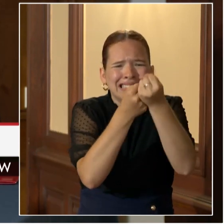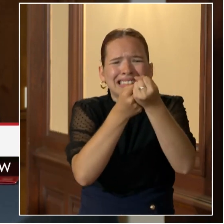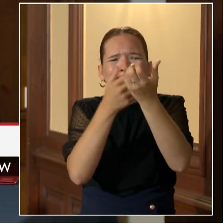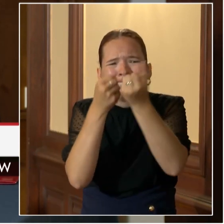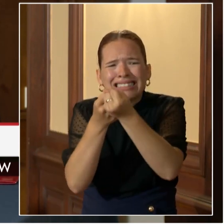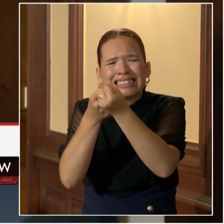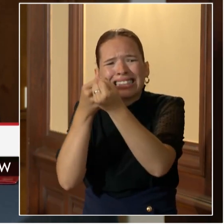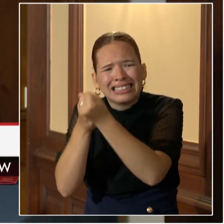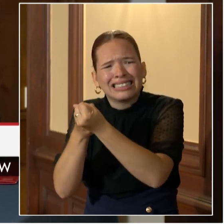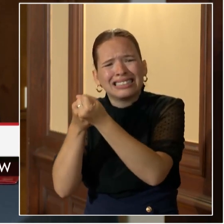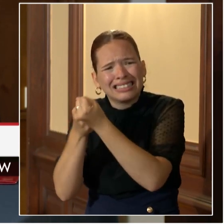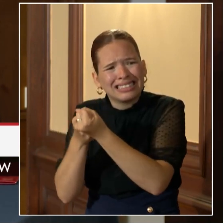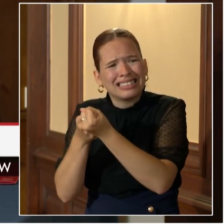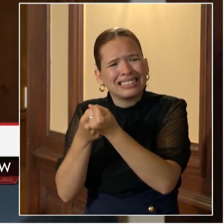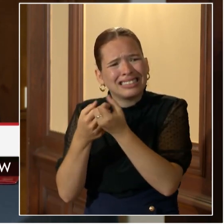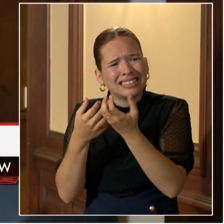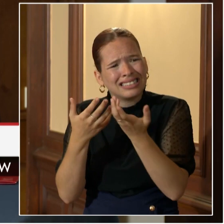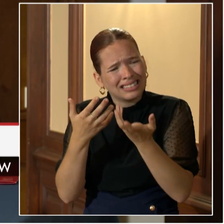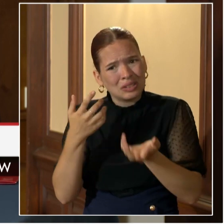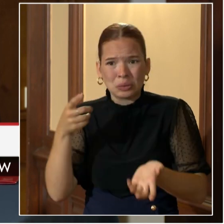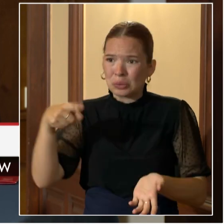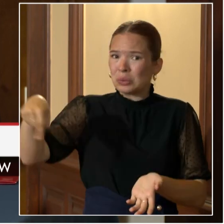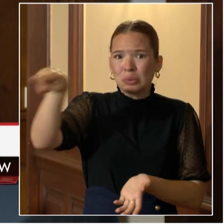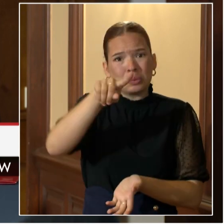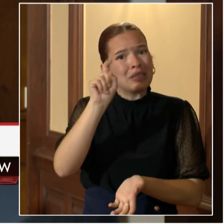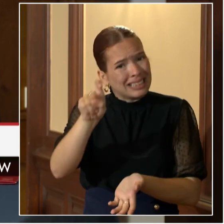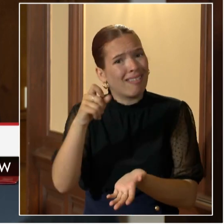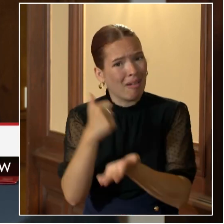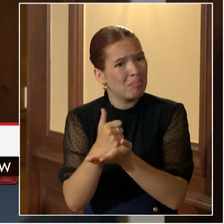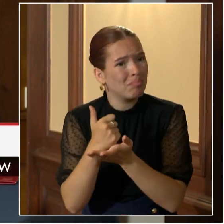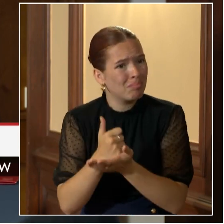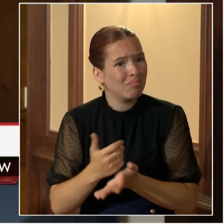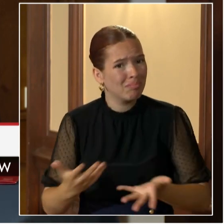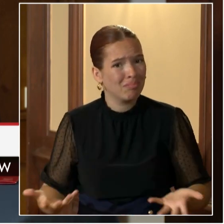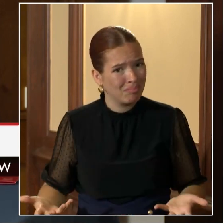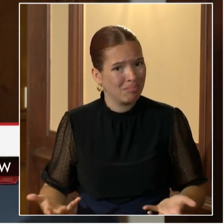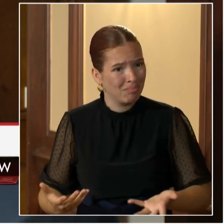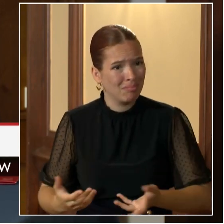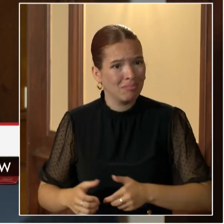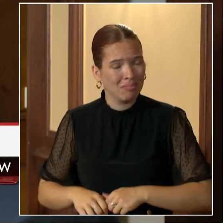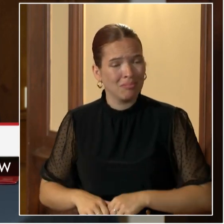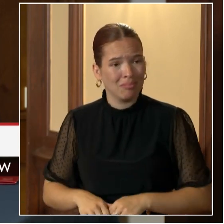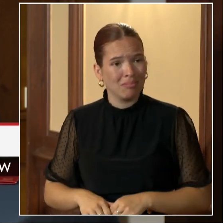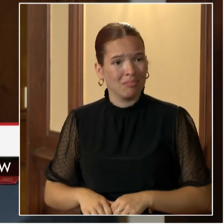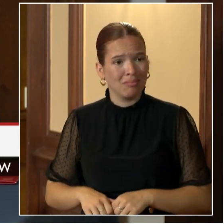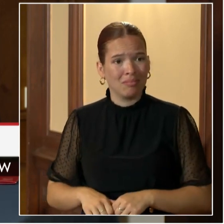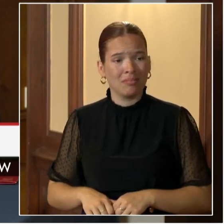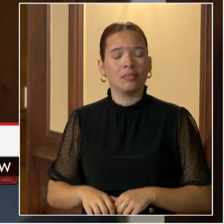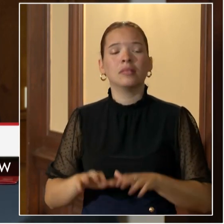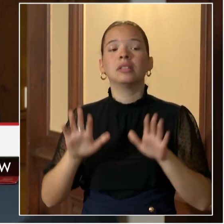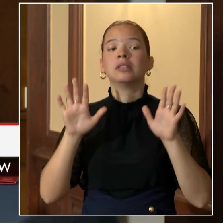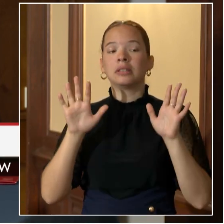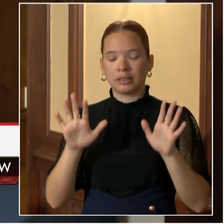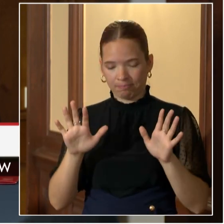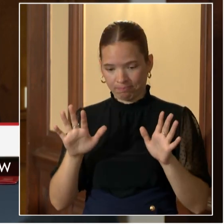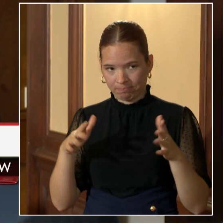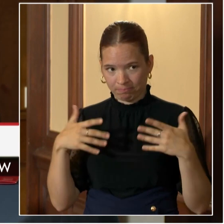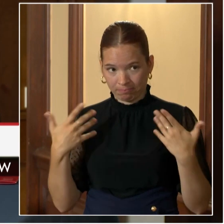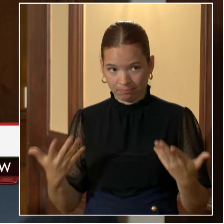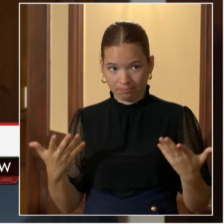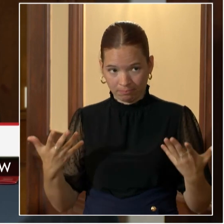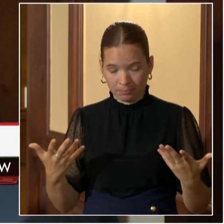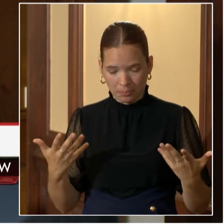have enough help. But with that said, I'm not disconcerted. I'm